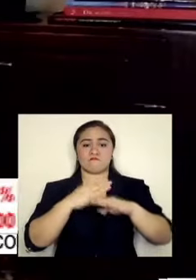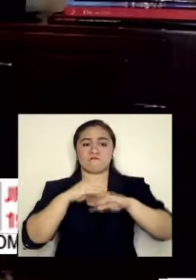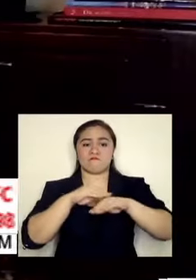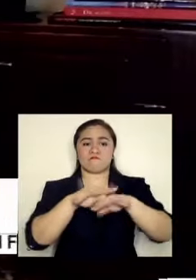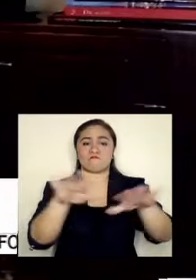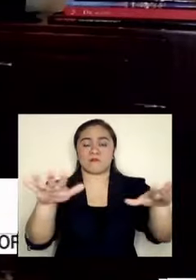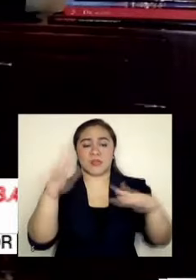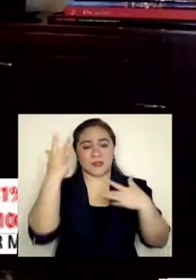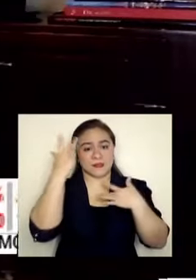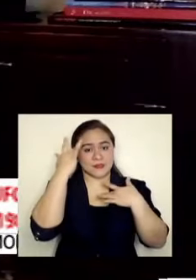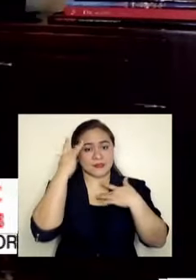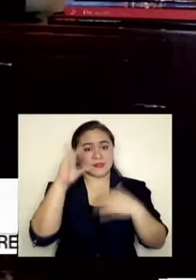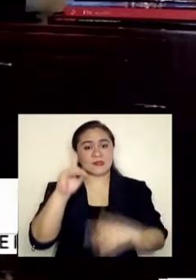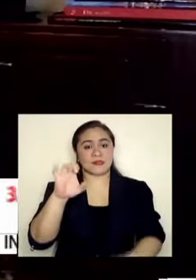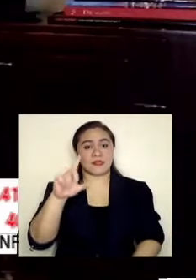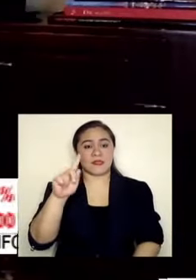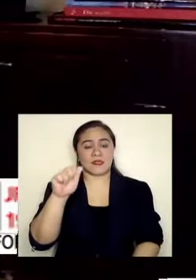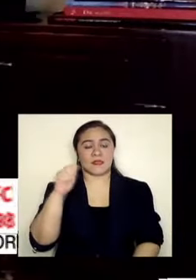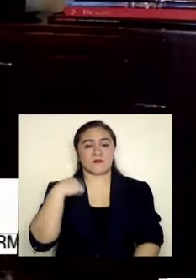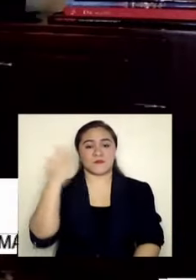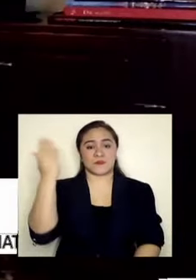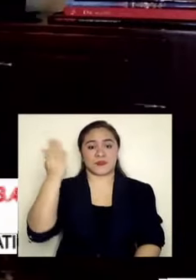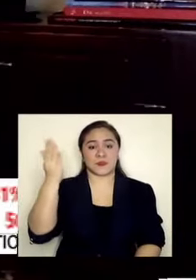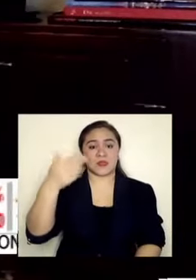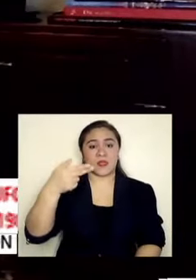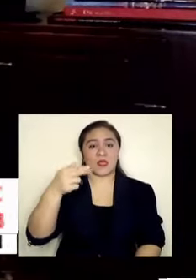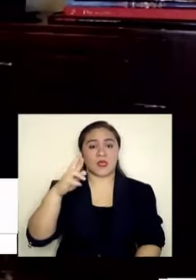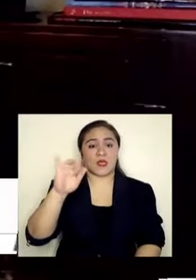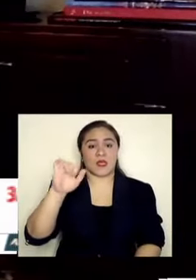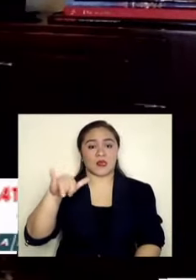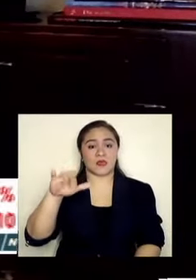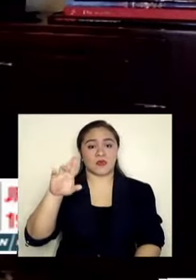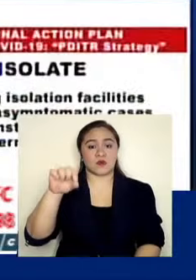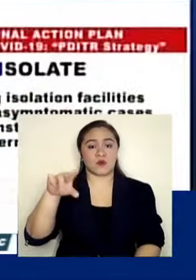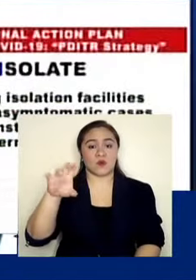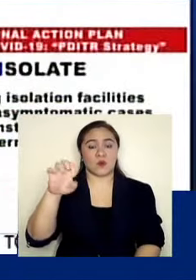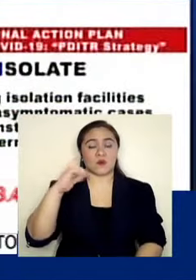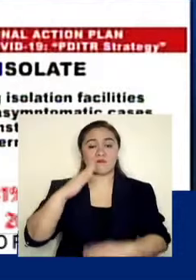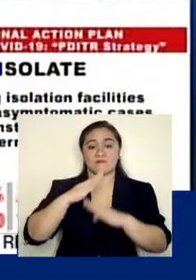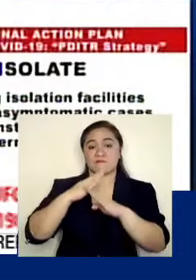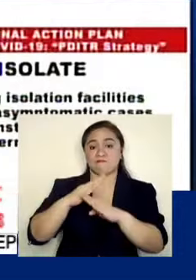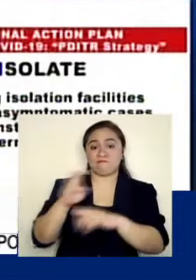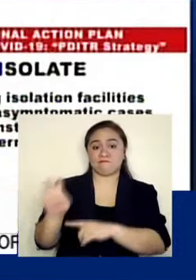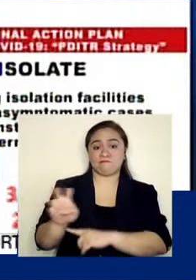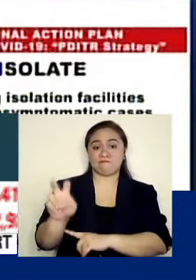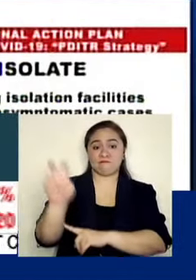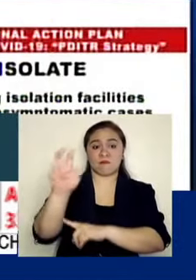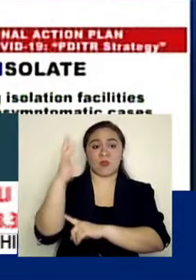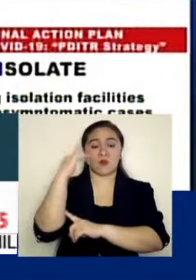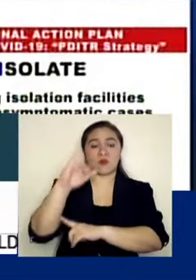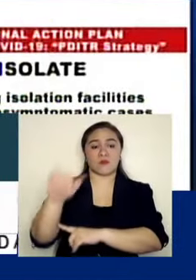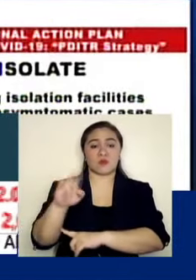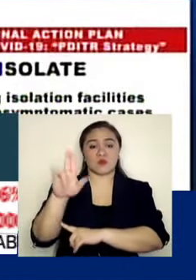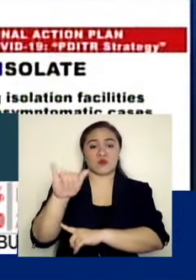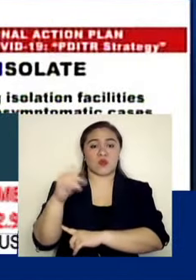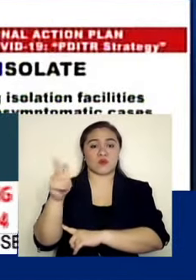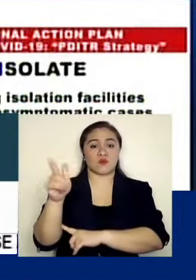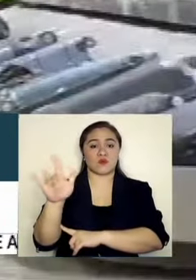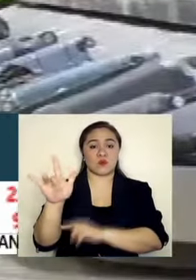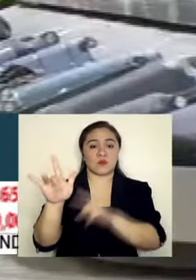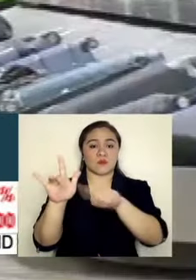variant. Presidential spokesperson Harry Roque says the travel ban will take effect from July 25th until